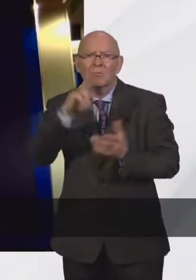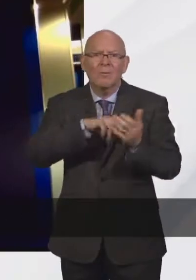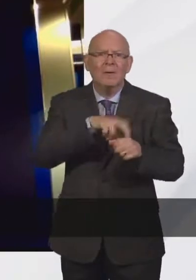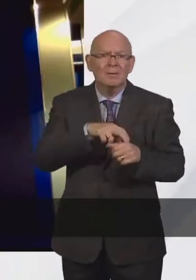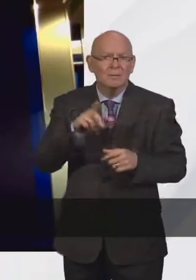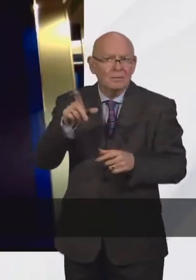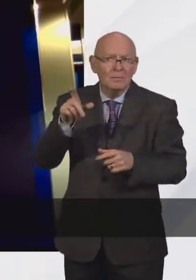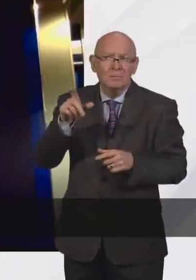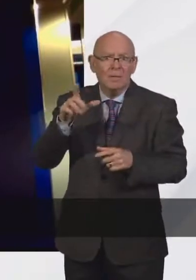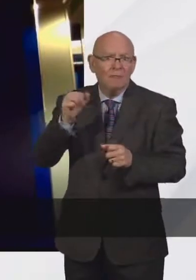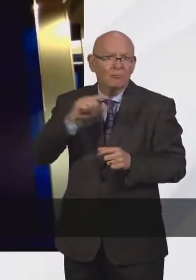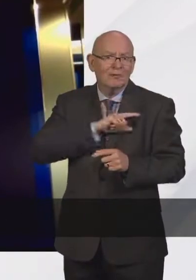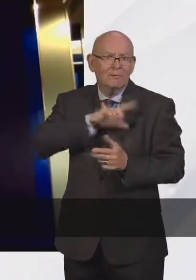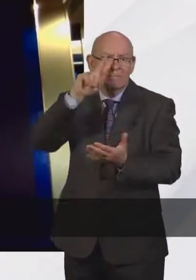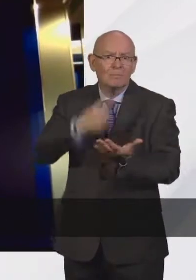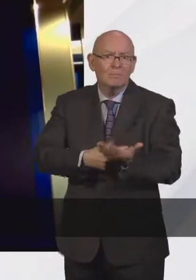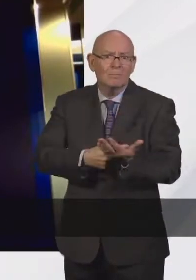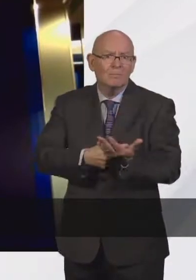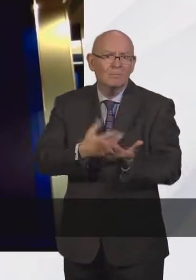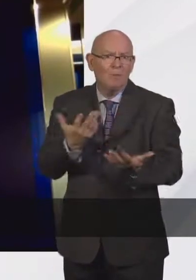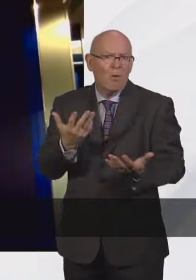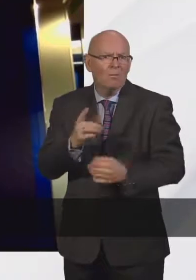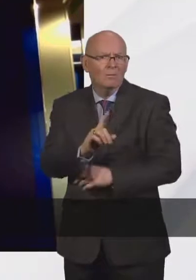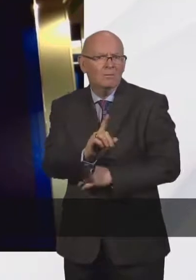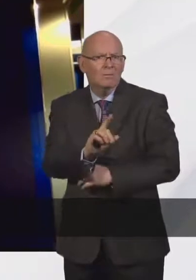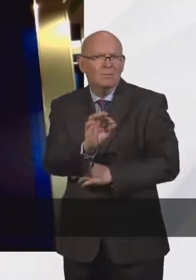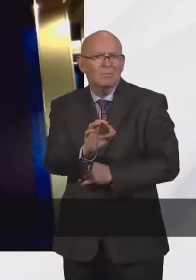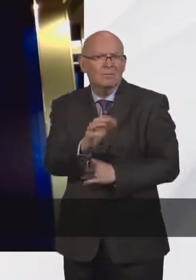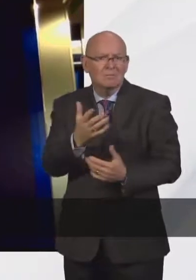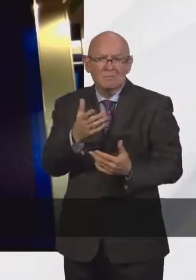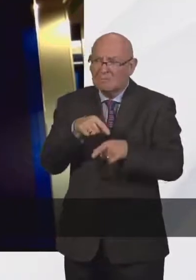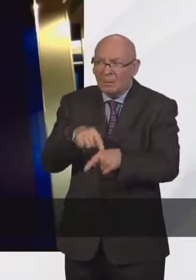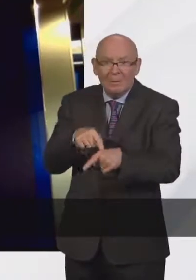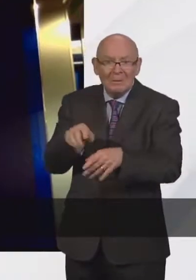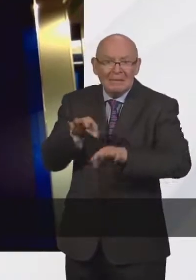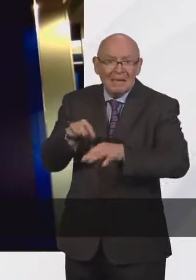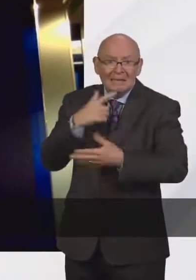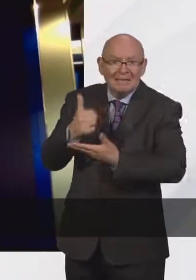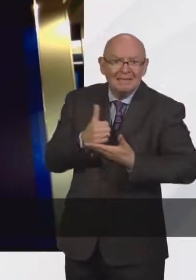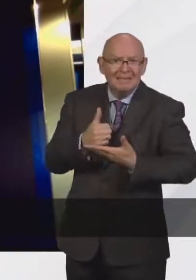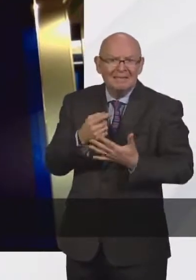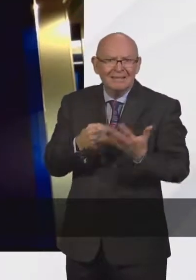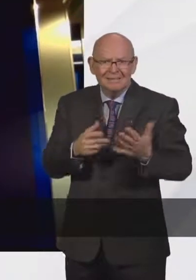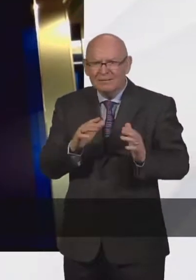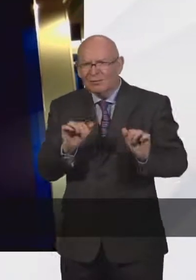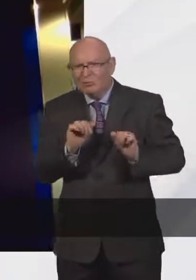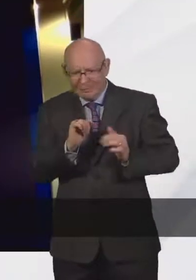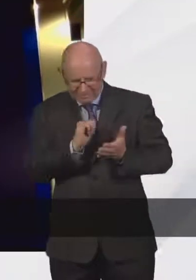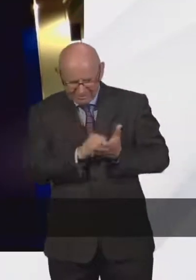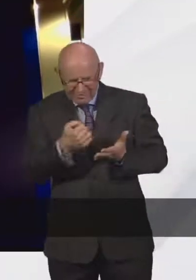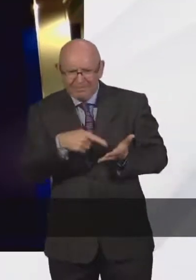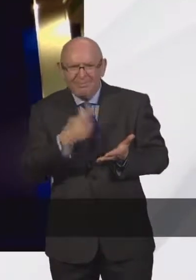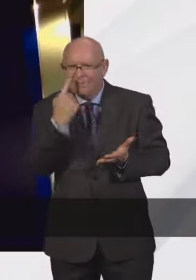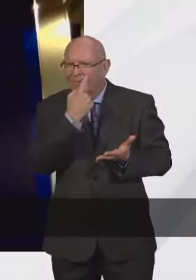to Patrick Vallance and Chris Whitty, you've been absolutely crystal clear that the risks from coronavirus haven't gone away, and your